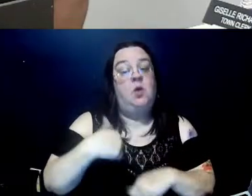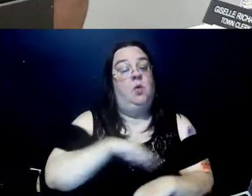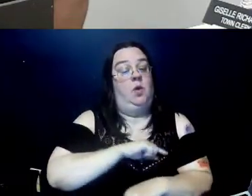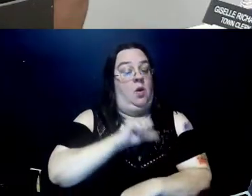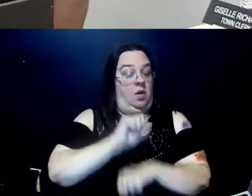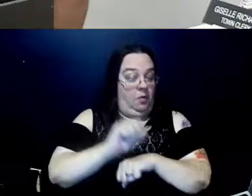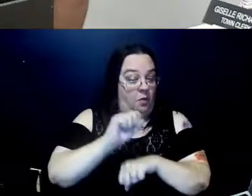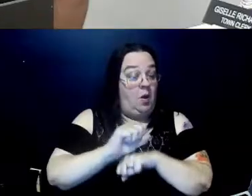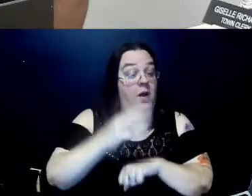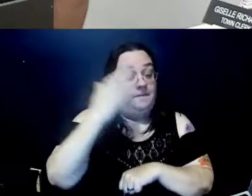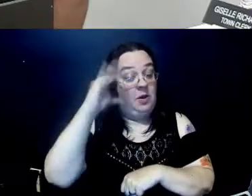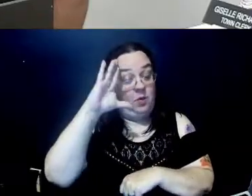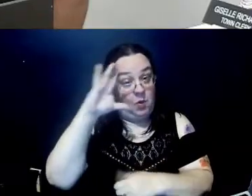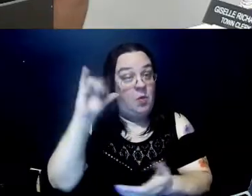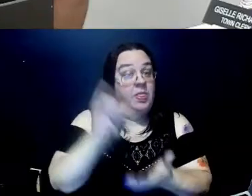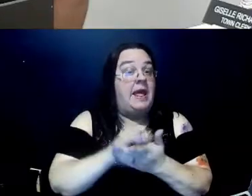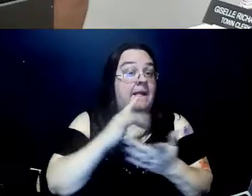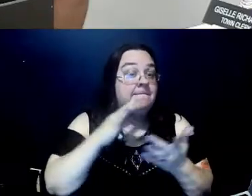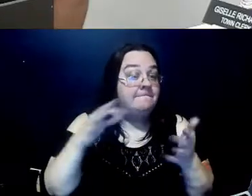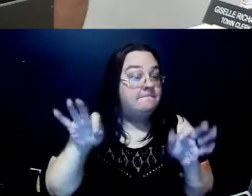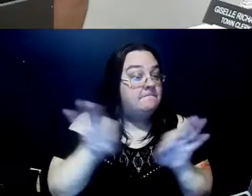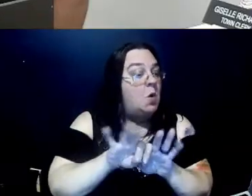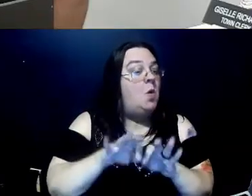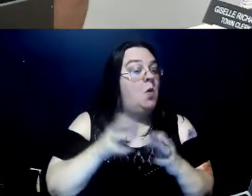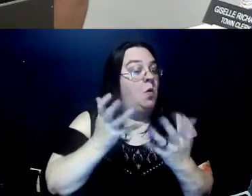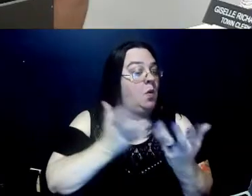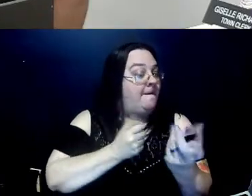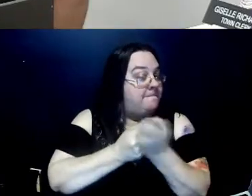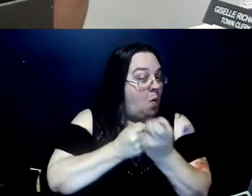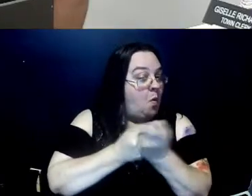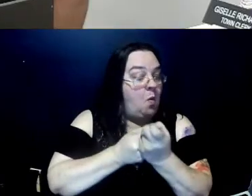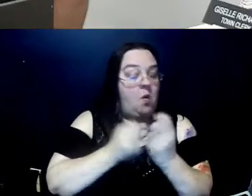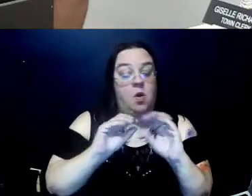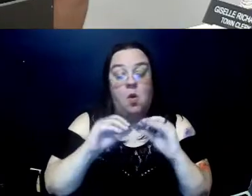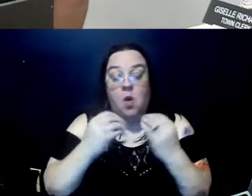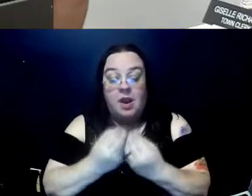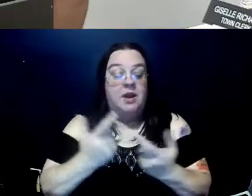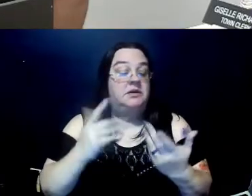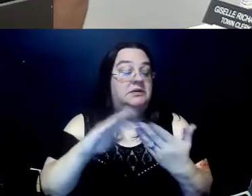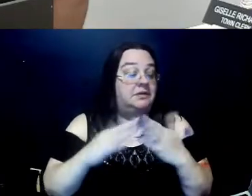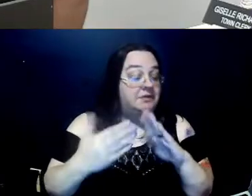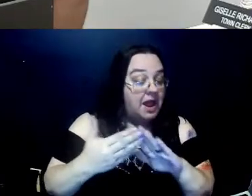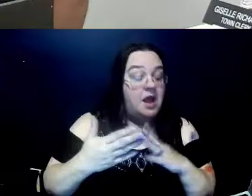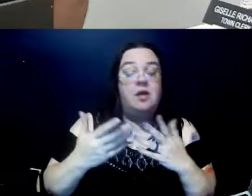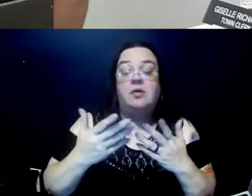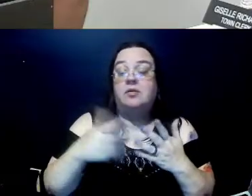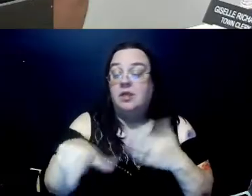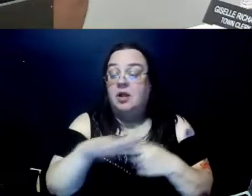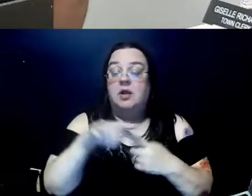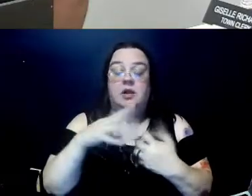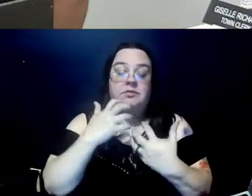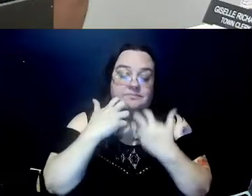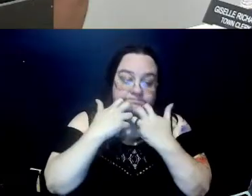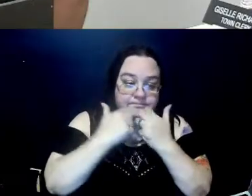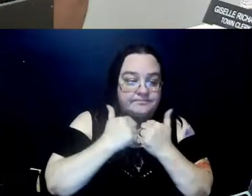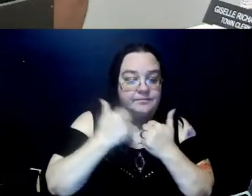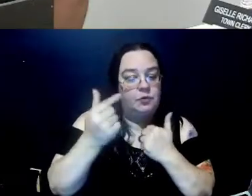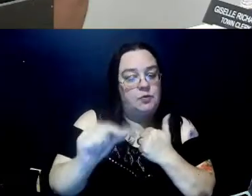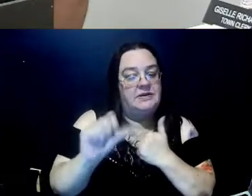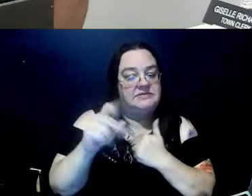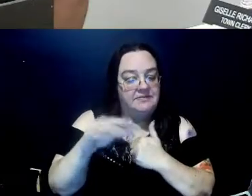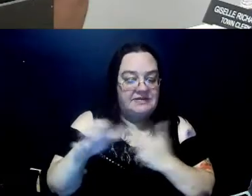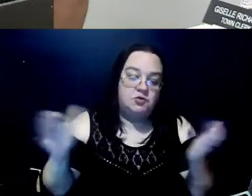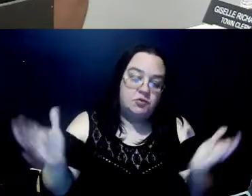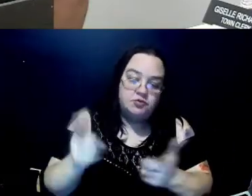it's important. We want to support organizations in towns and communities to preserve green spaces, and we encourage you to seek